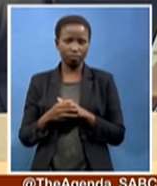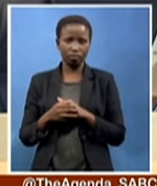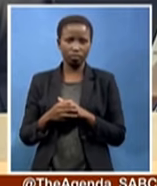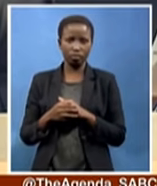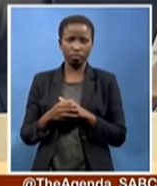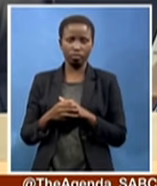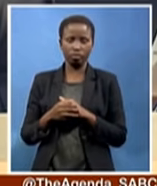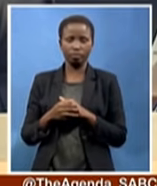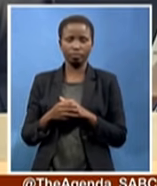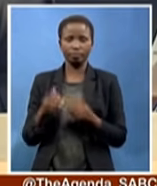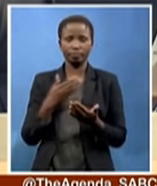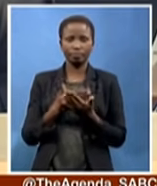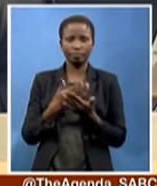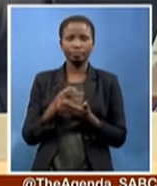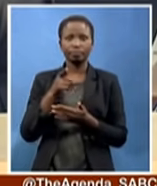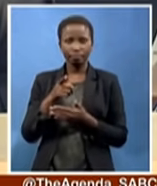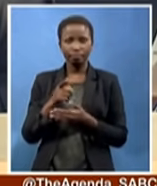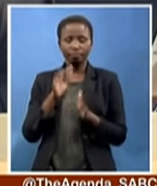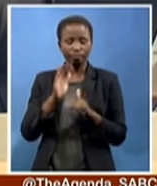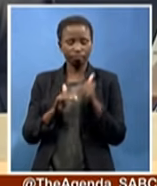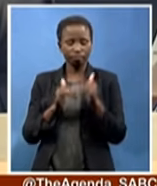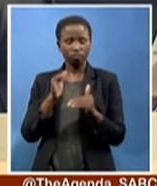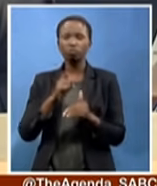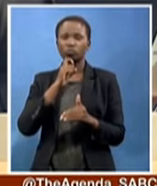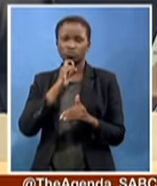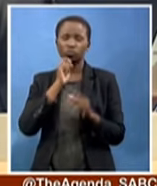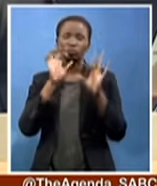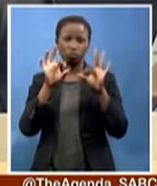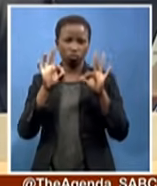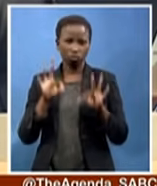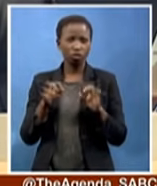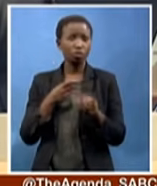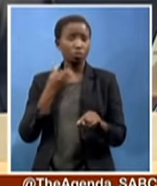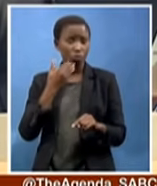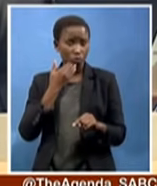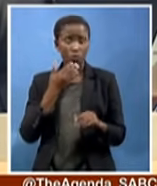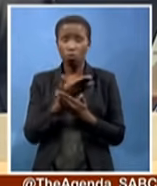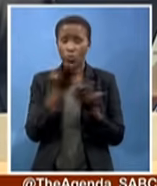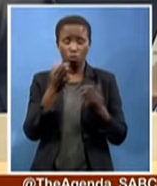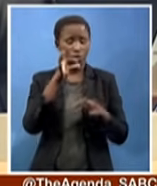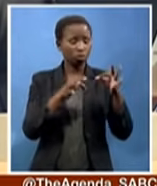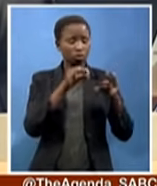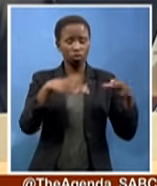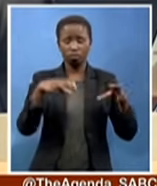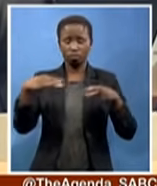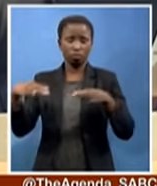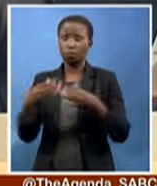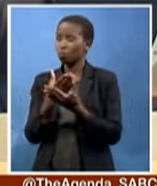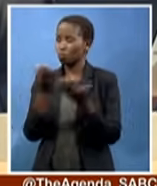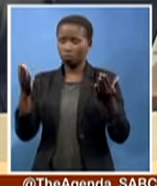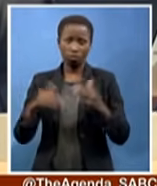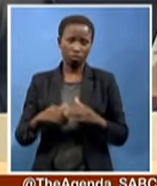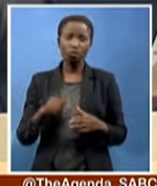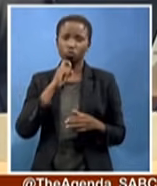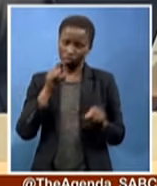process used by governing parties around the world to make sure that the